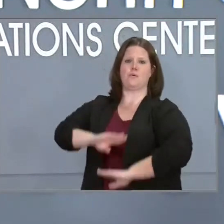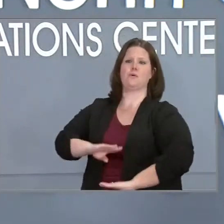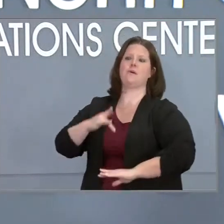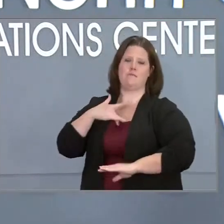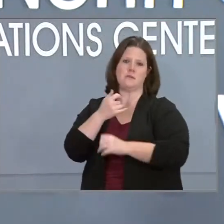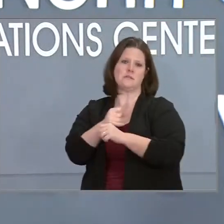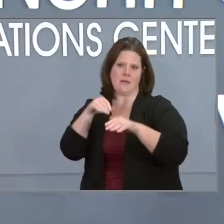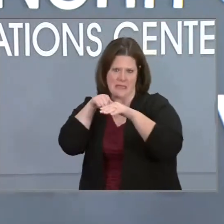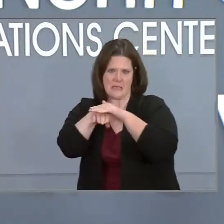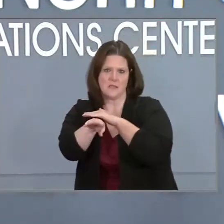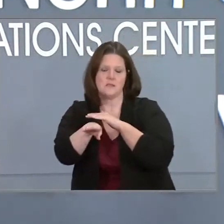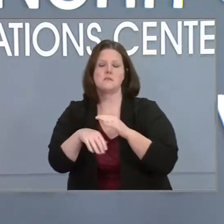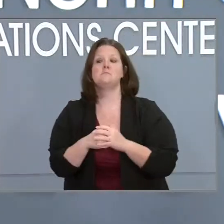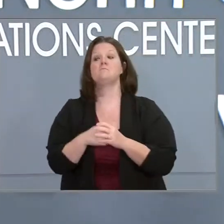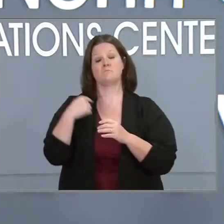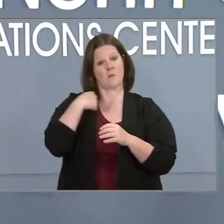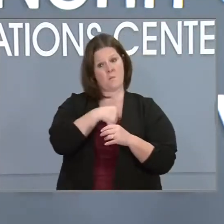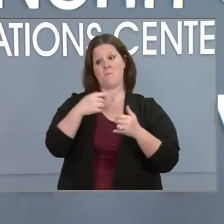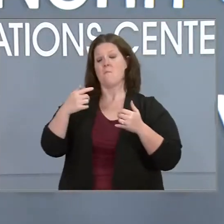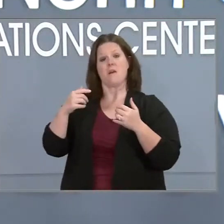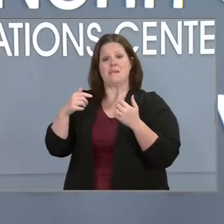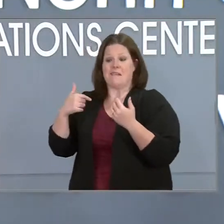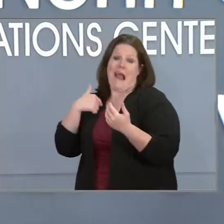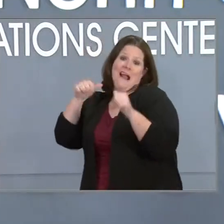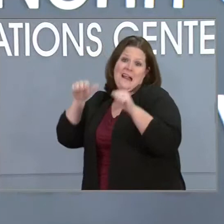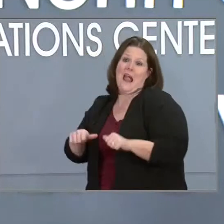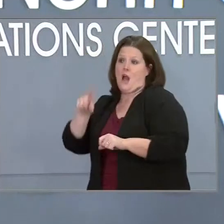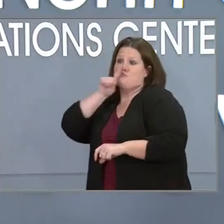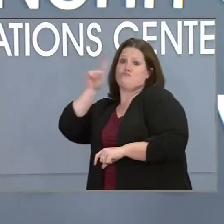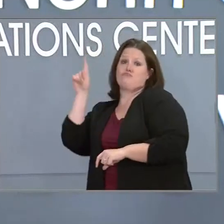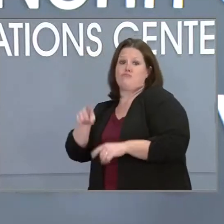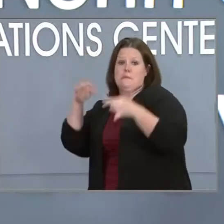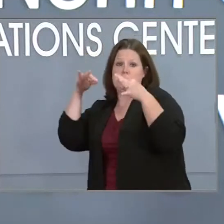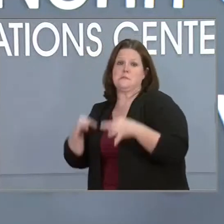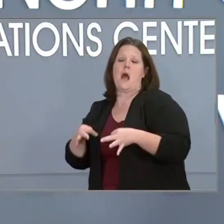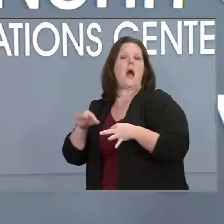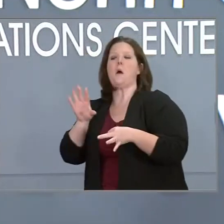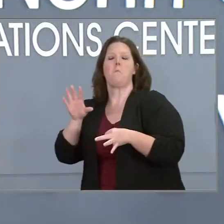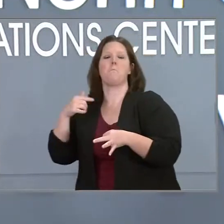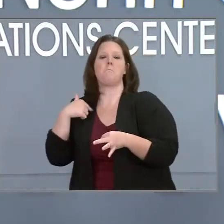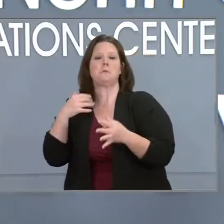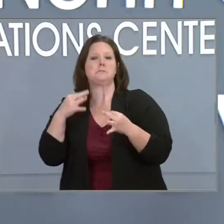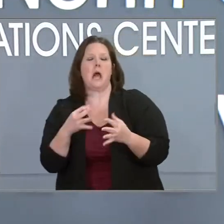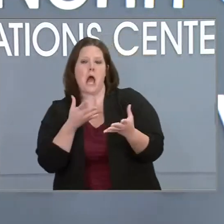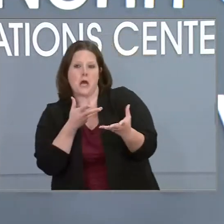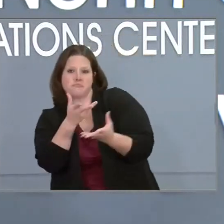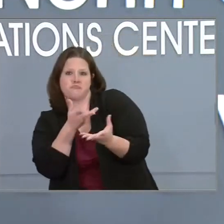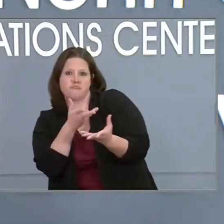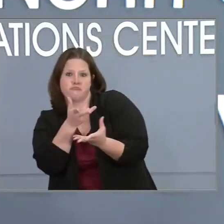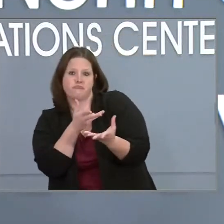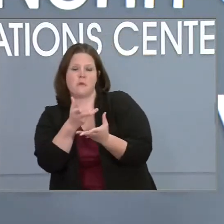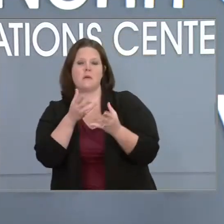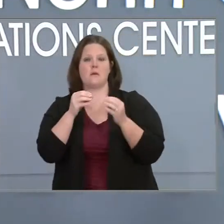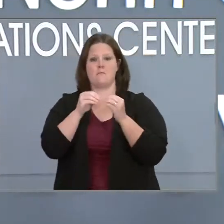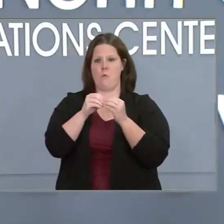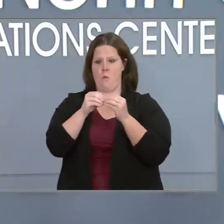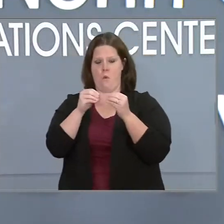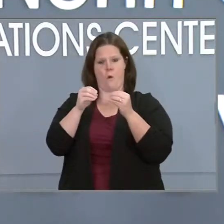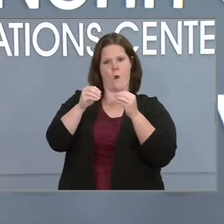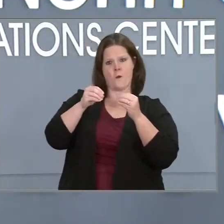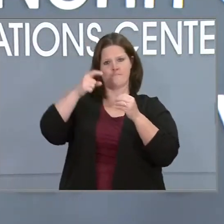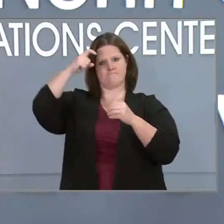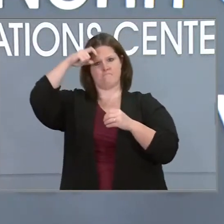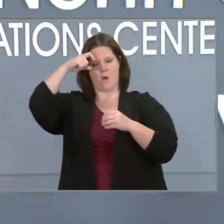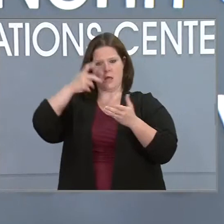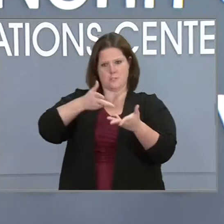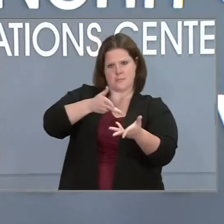All options will remain on the table. But right now, I think we're doing the things and using our authority in the most effective way,